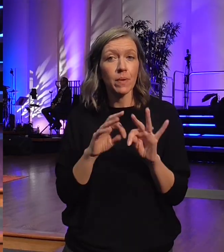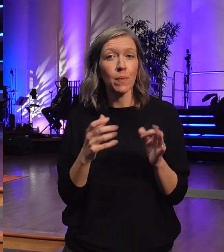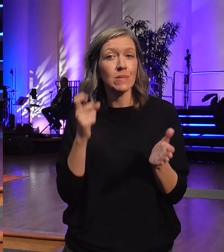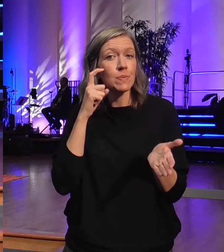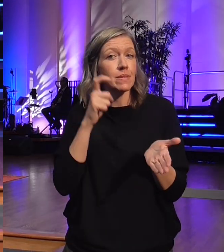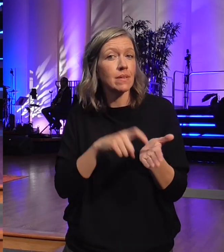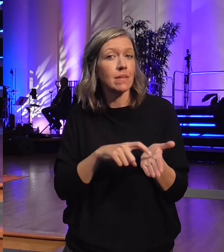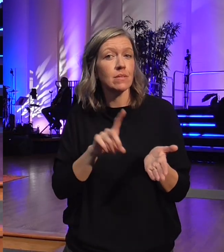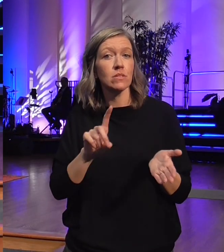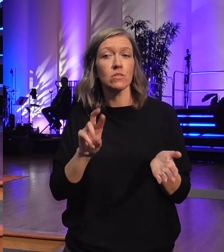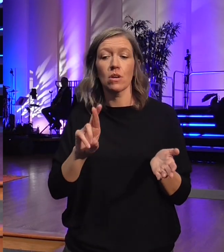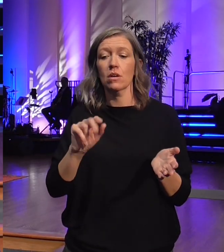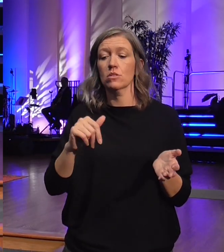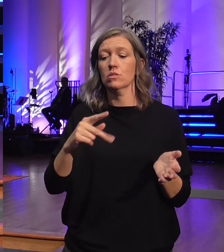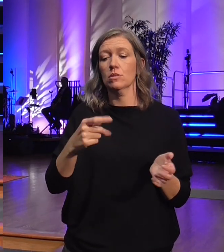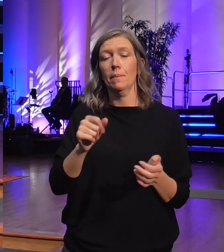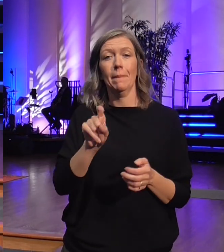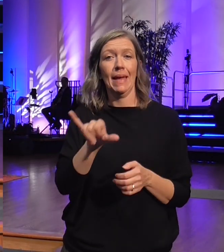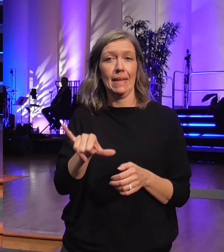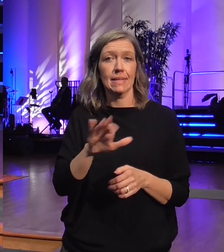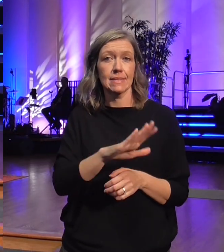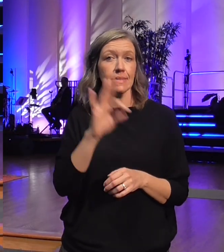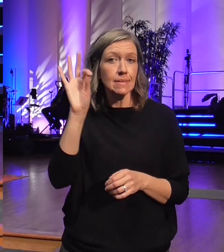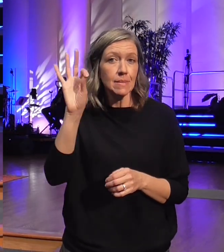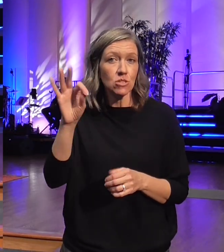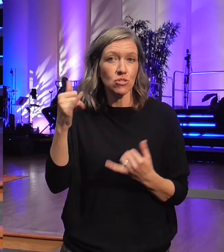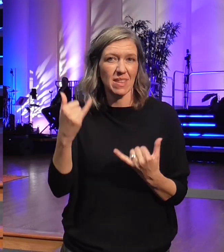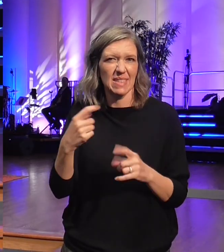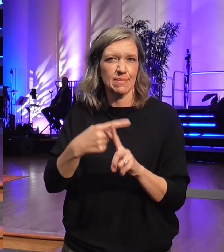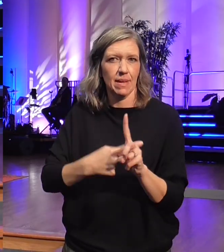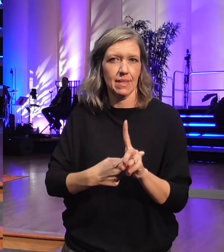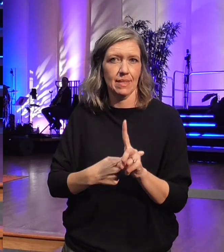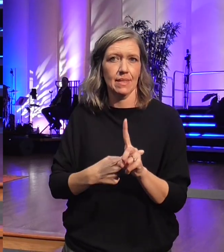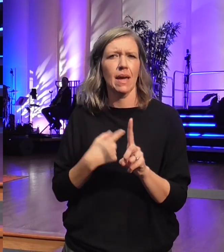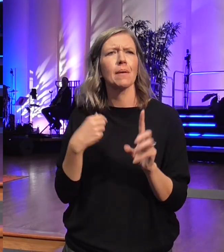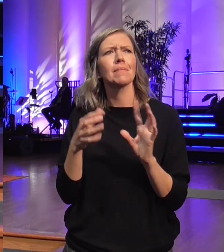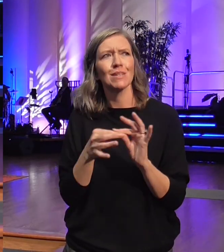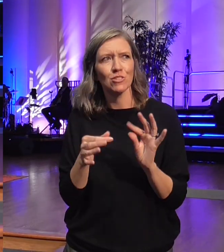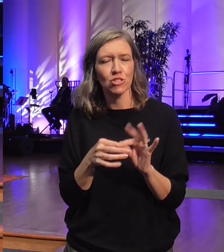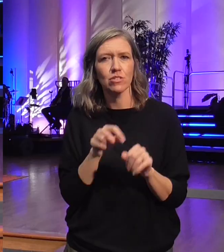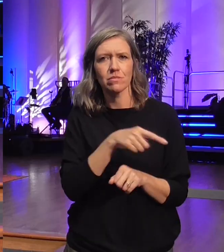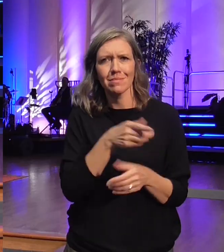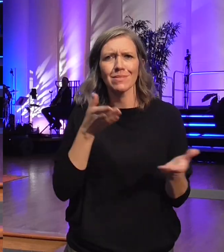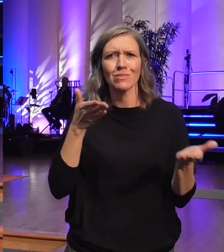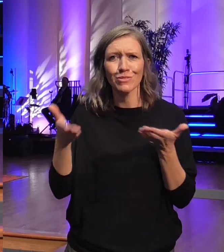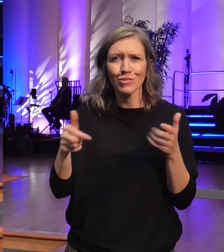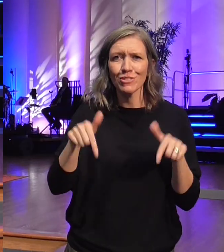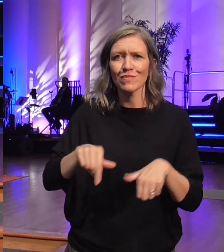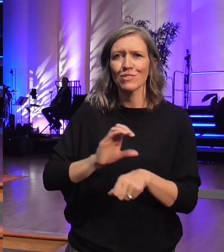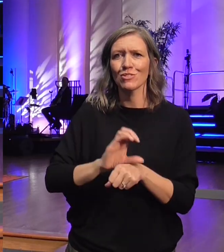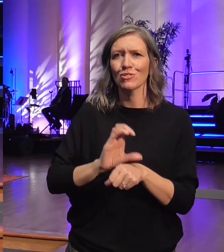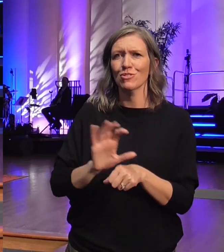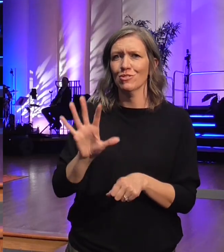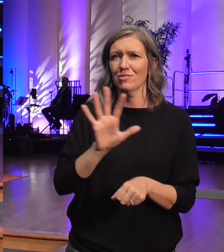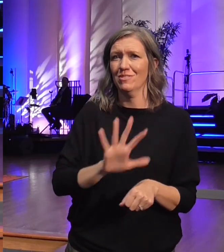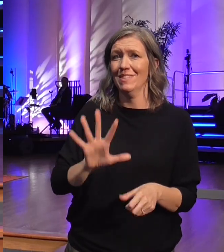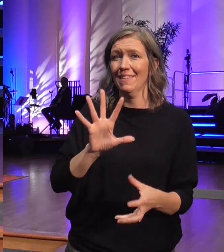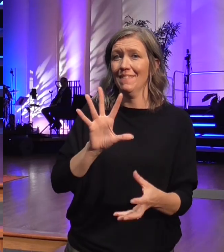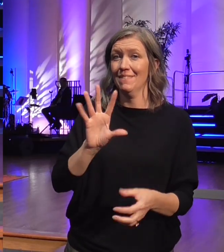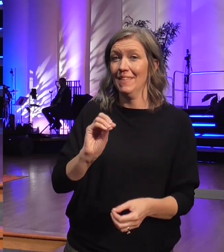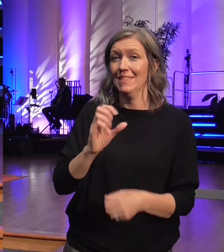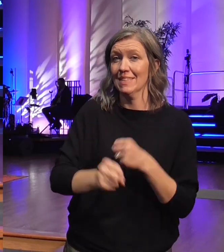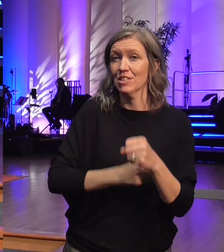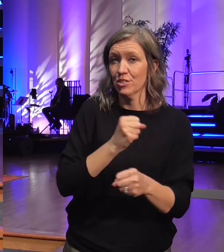Dr. Patty's ministry this month. And as I mentioned, Dr. Patty has served Mile High for nearly 50 years, and we wanted to do something